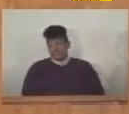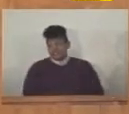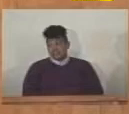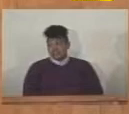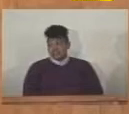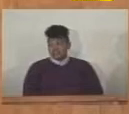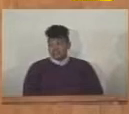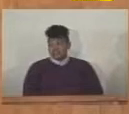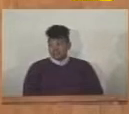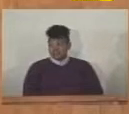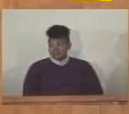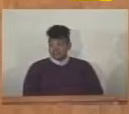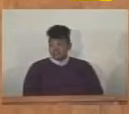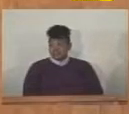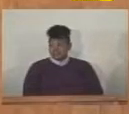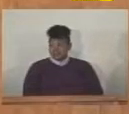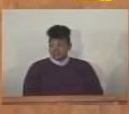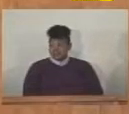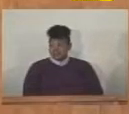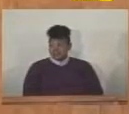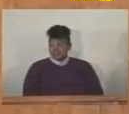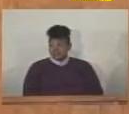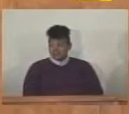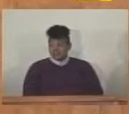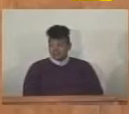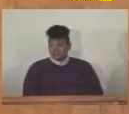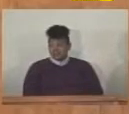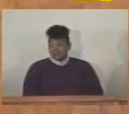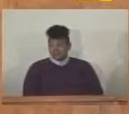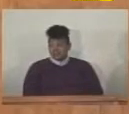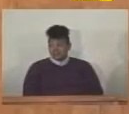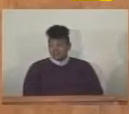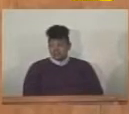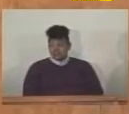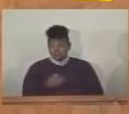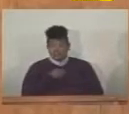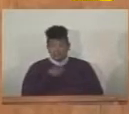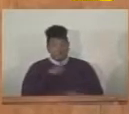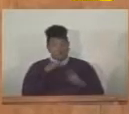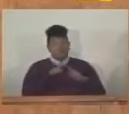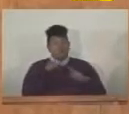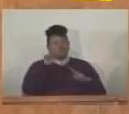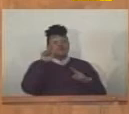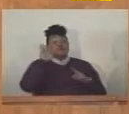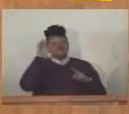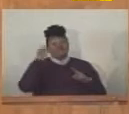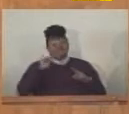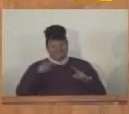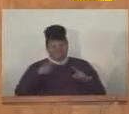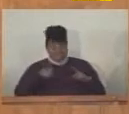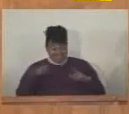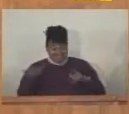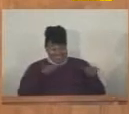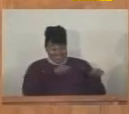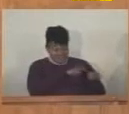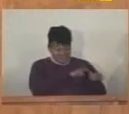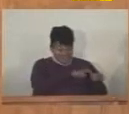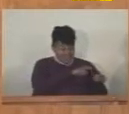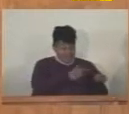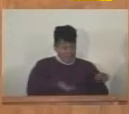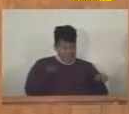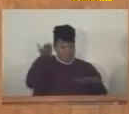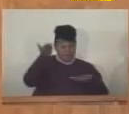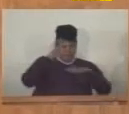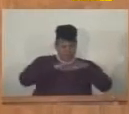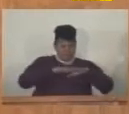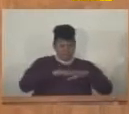complaining about murders being 25% higher than the same period in 2016. I said then, and whereas this